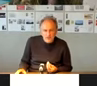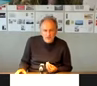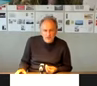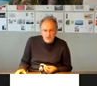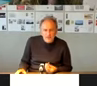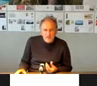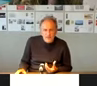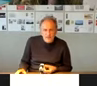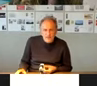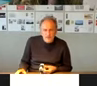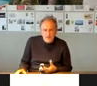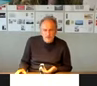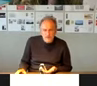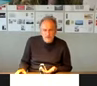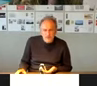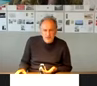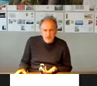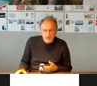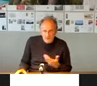So it shows a sort of rougher,